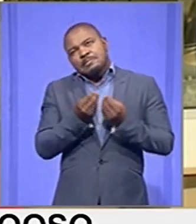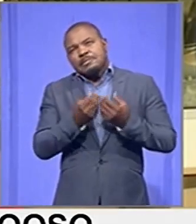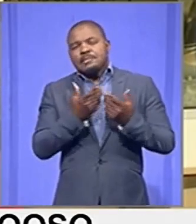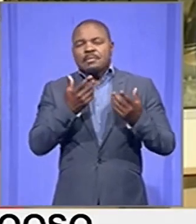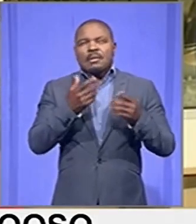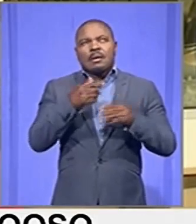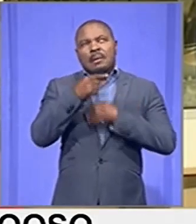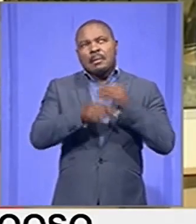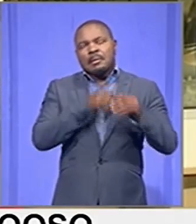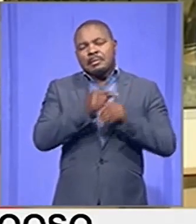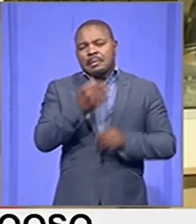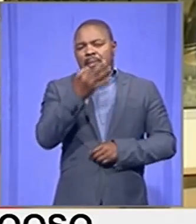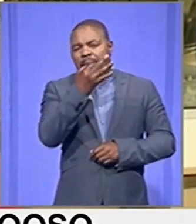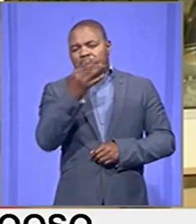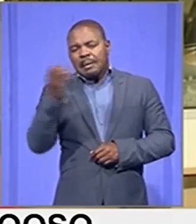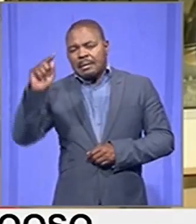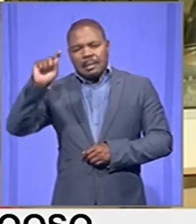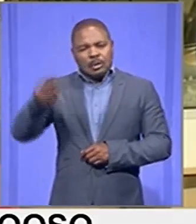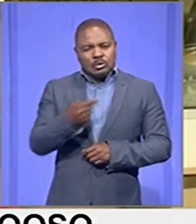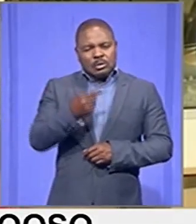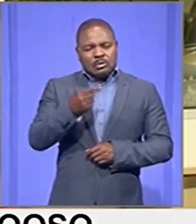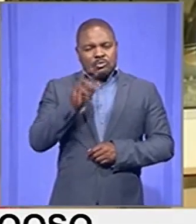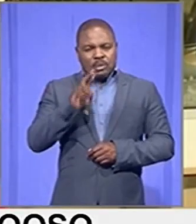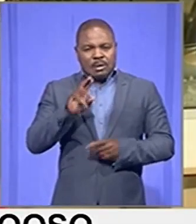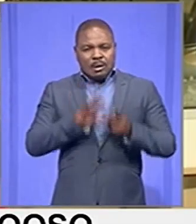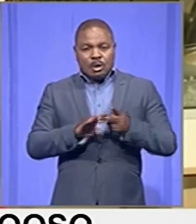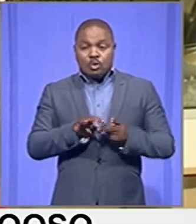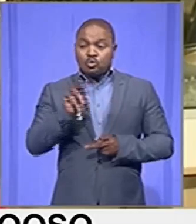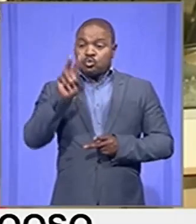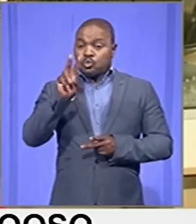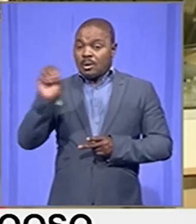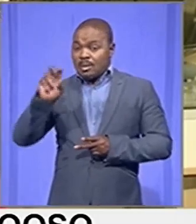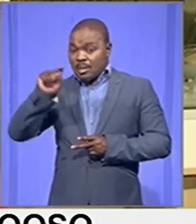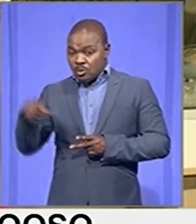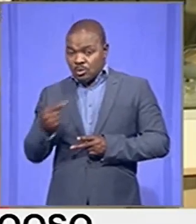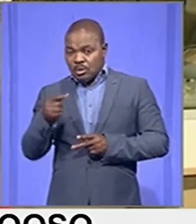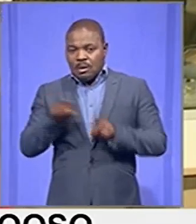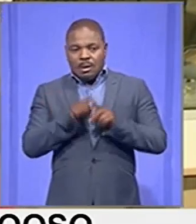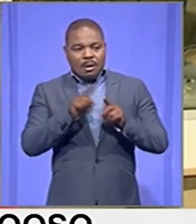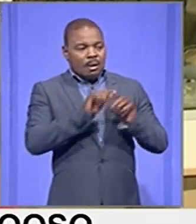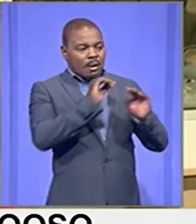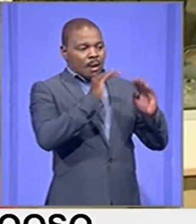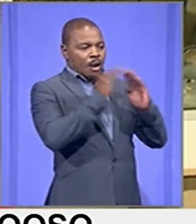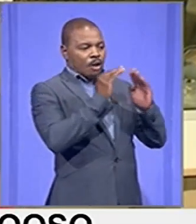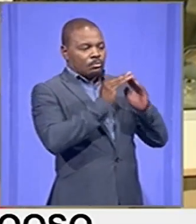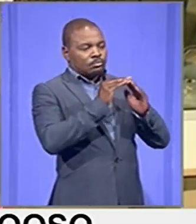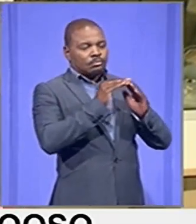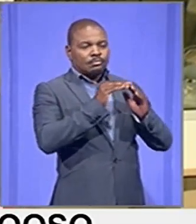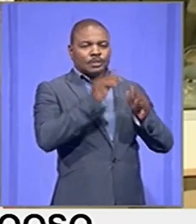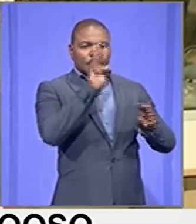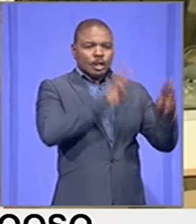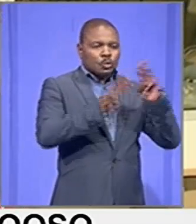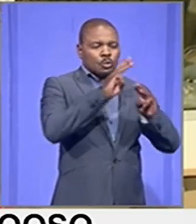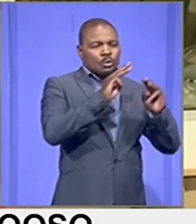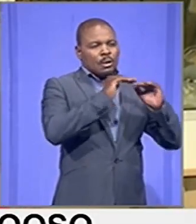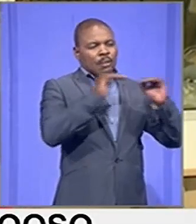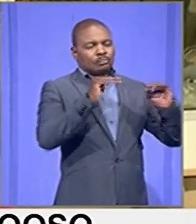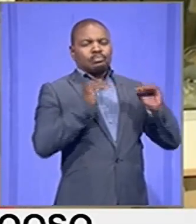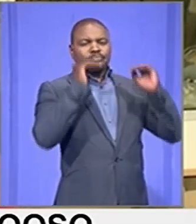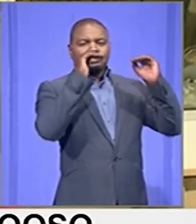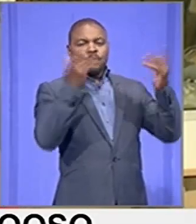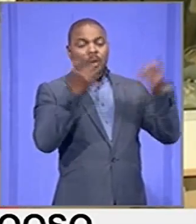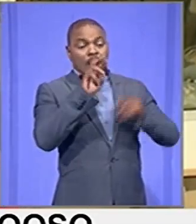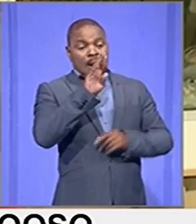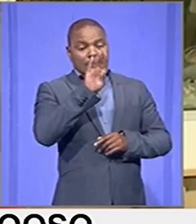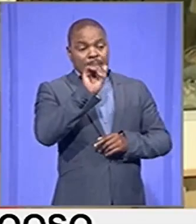about 300,000 odd. 200,000 pertains to the security upgrades of her premises situated here in Richards Bay